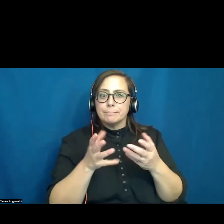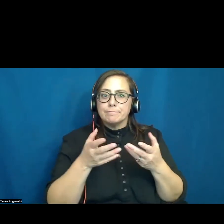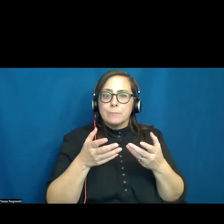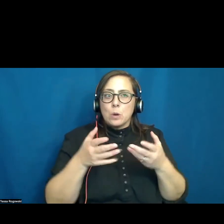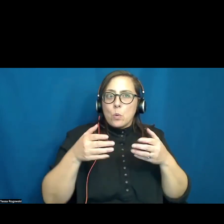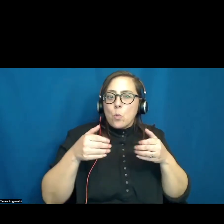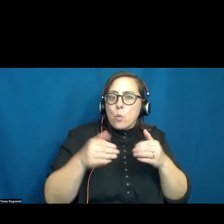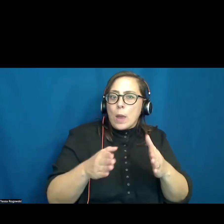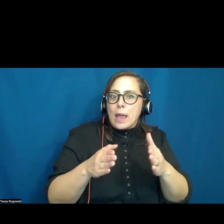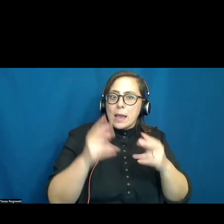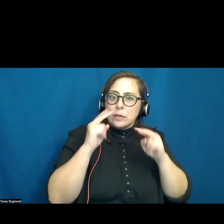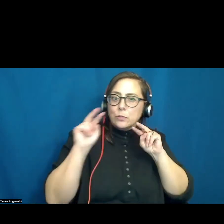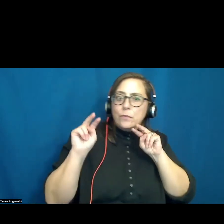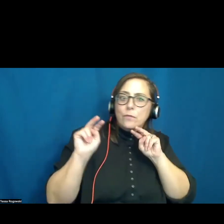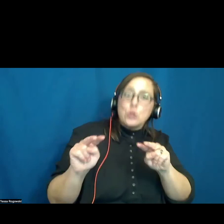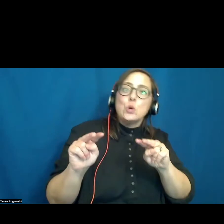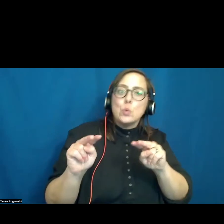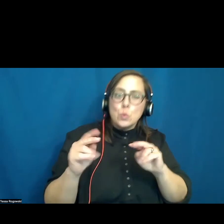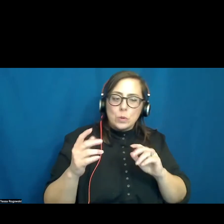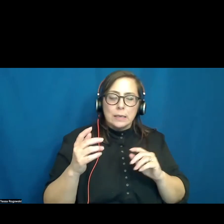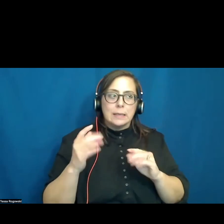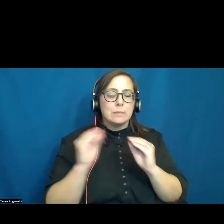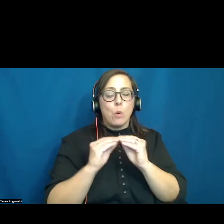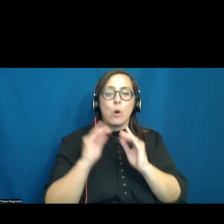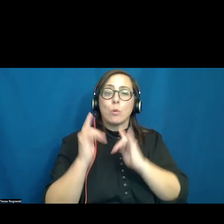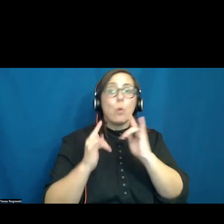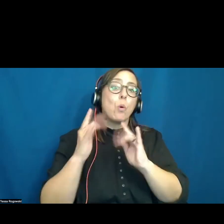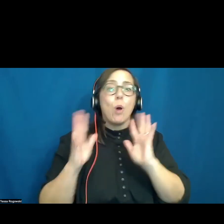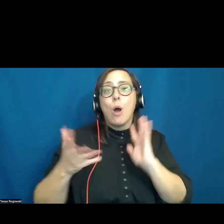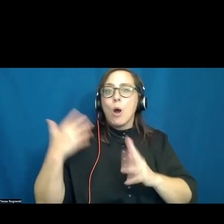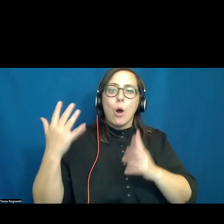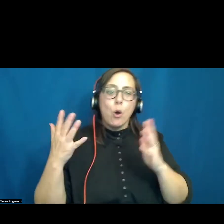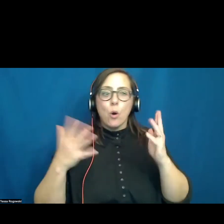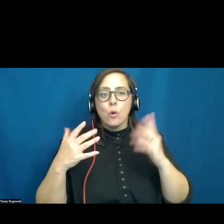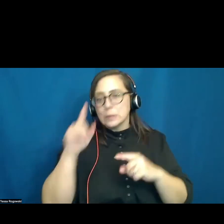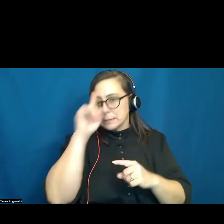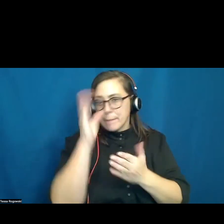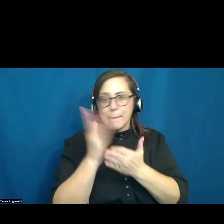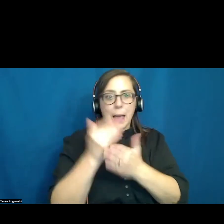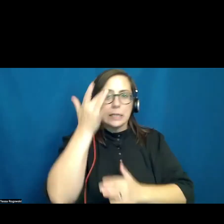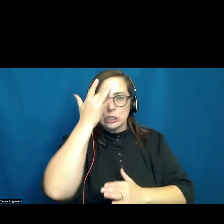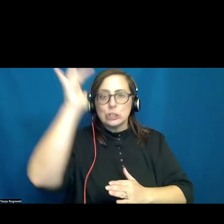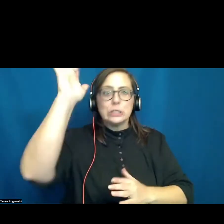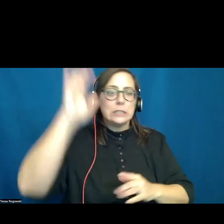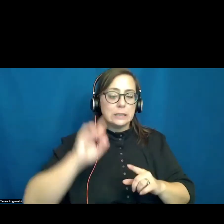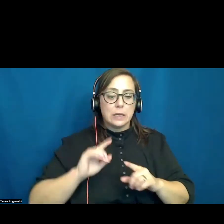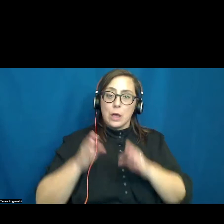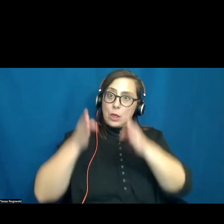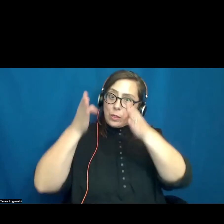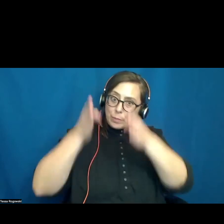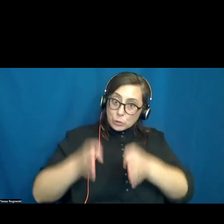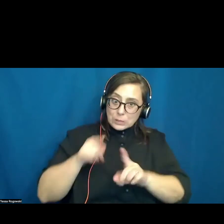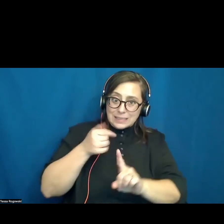think, was romanticism, or at least most distinctly where the feelings of the individual become like